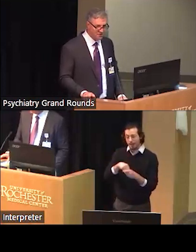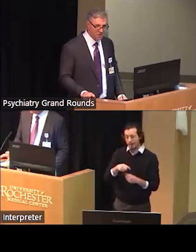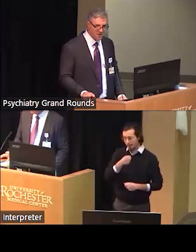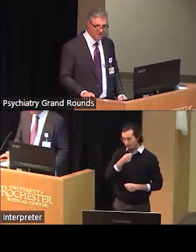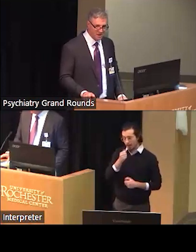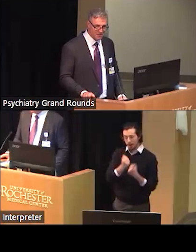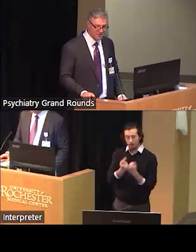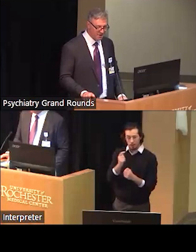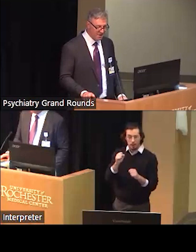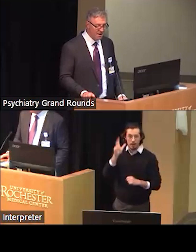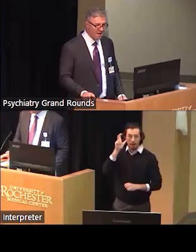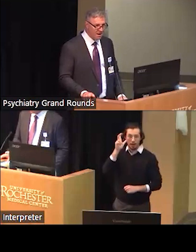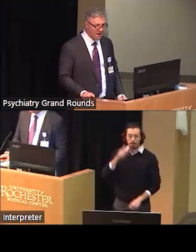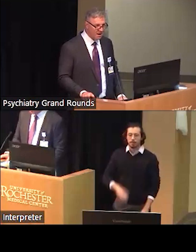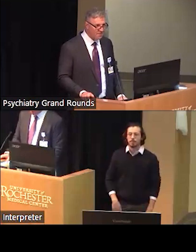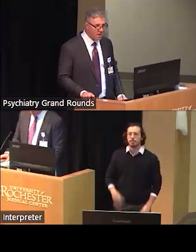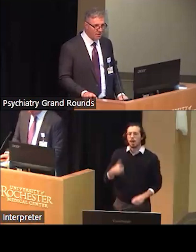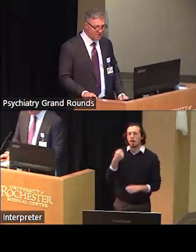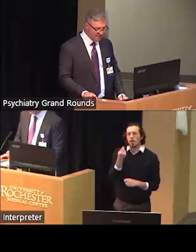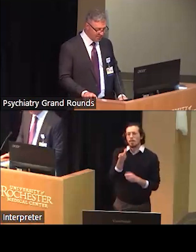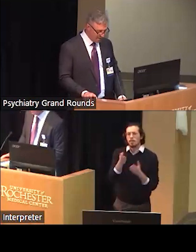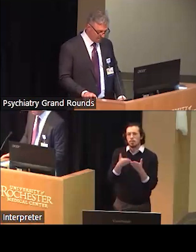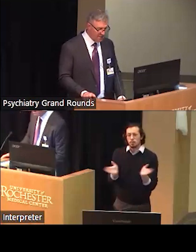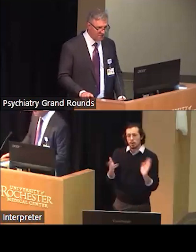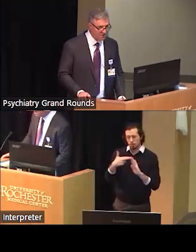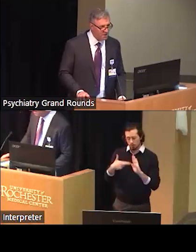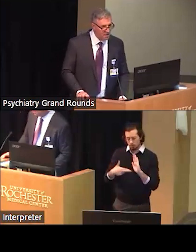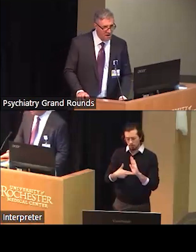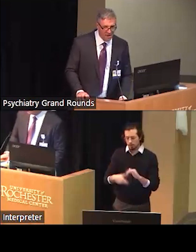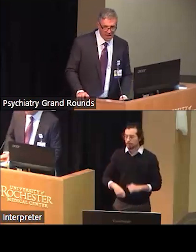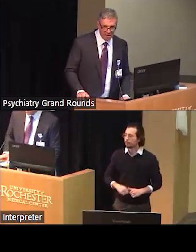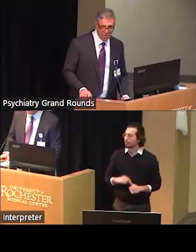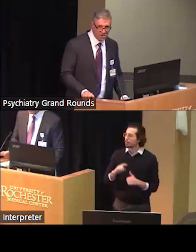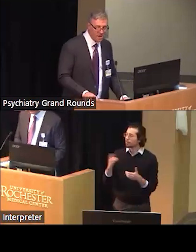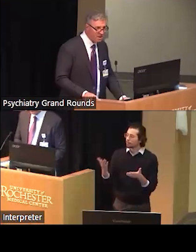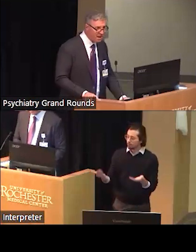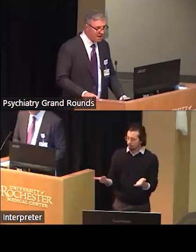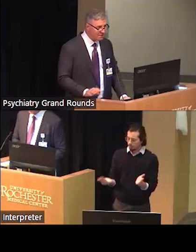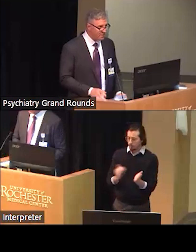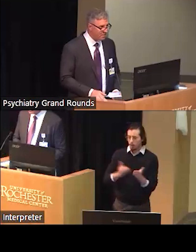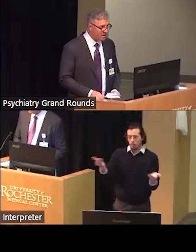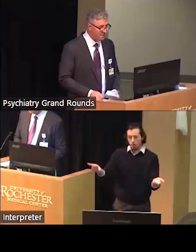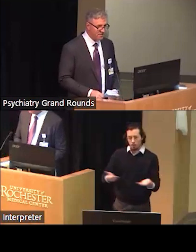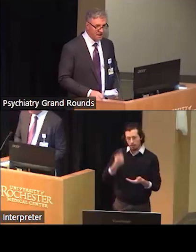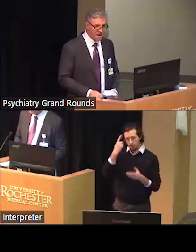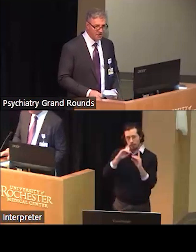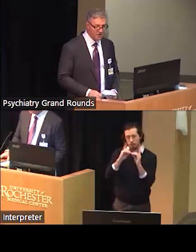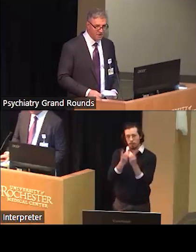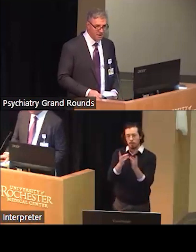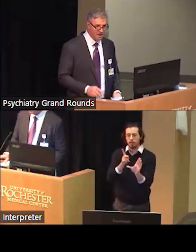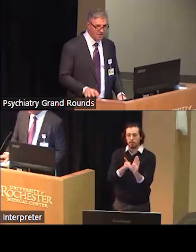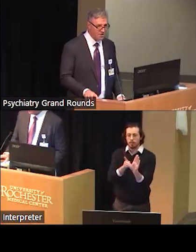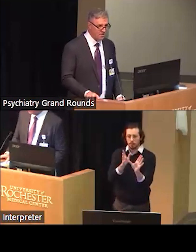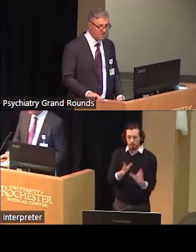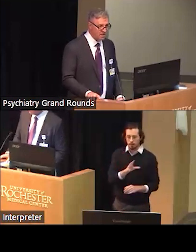so everyone can hear us. A few housekeeping pieces. Again, welcome on behalf of the Department of